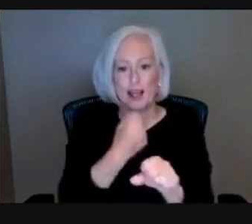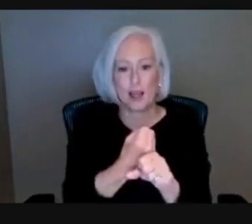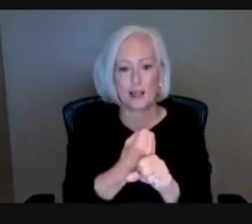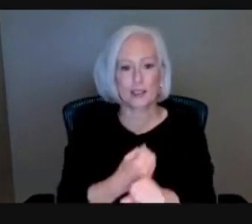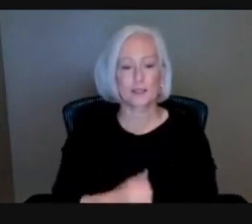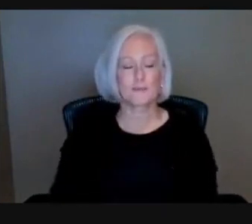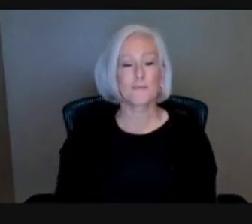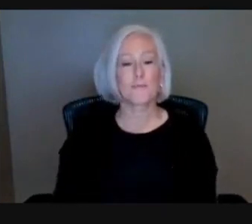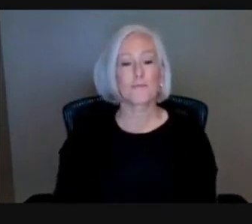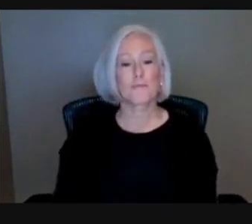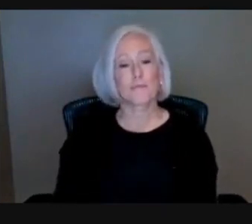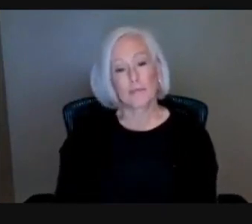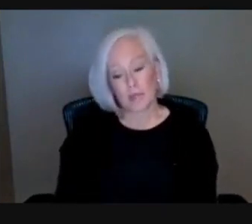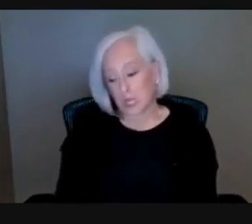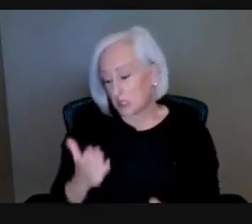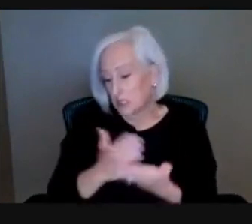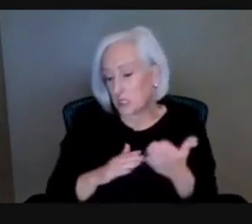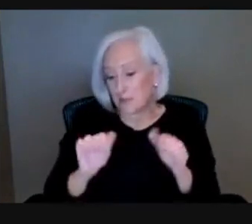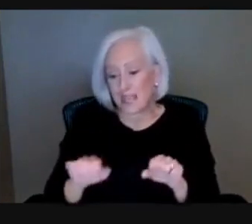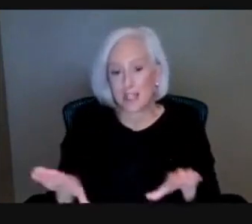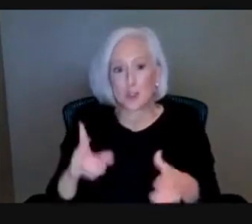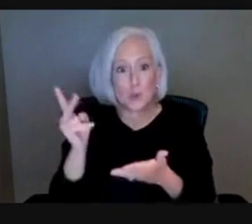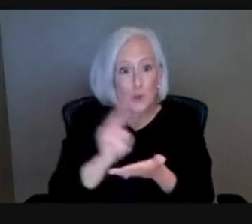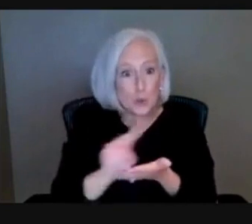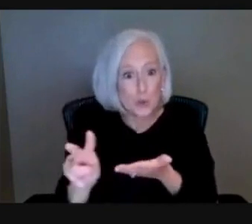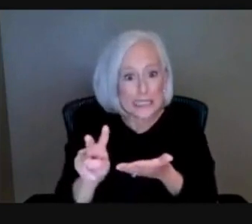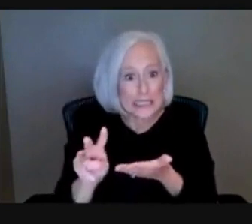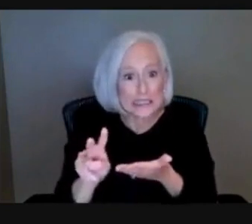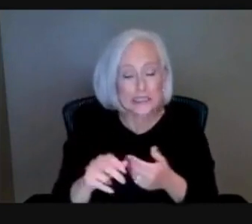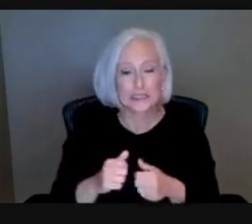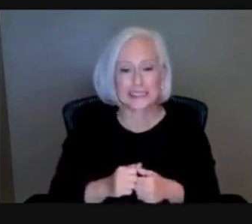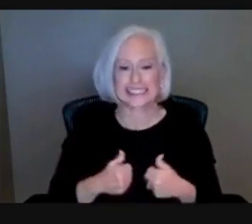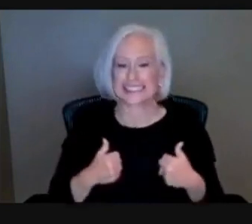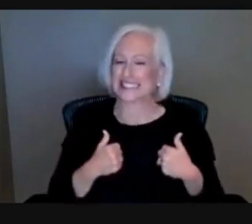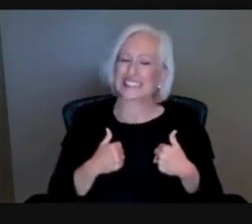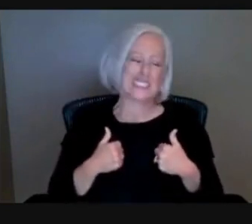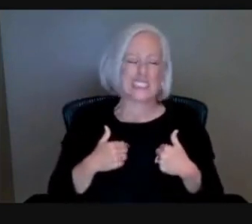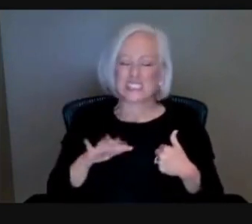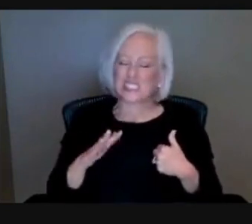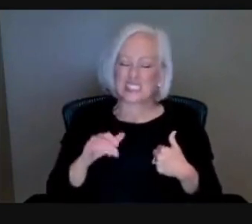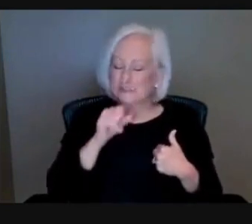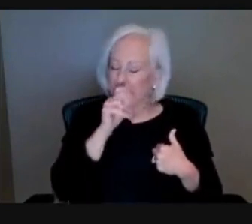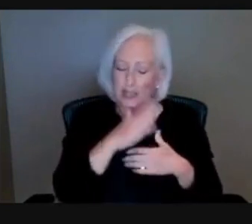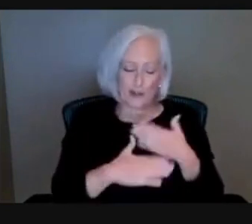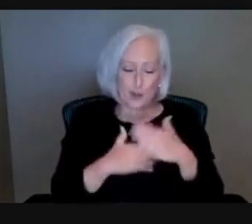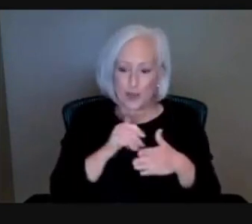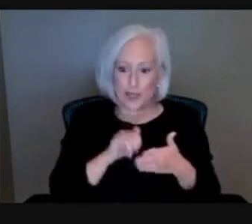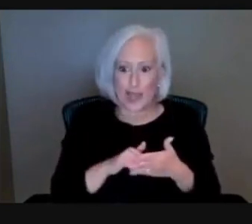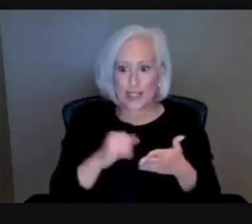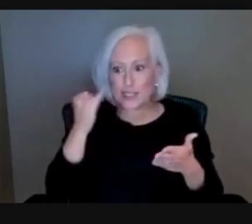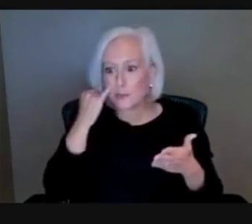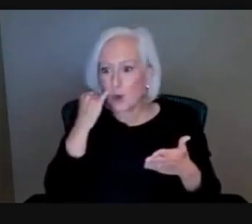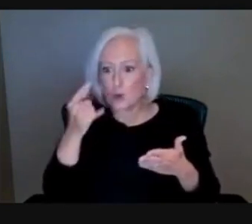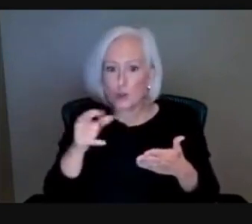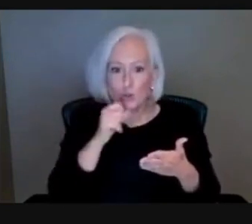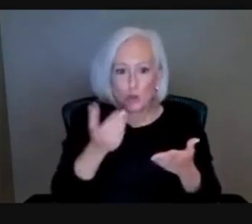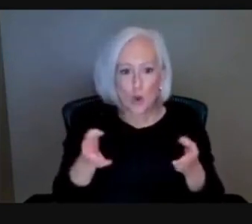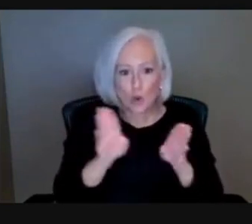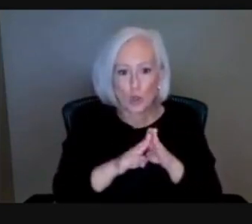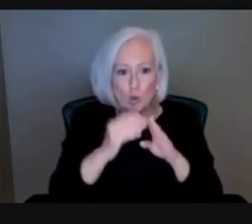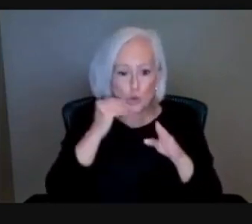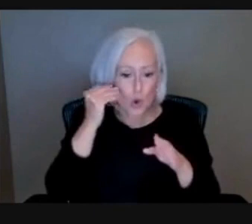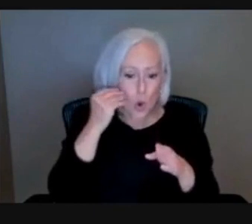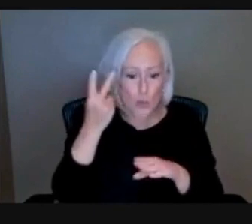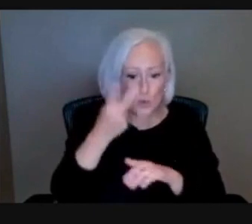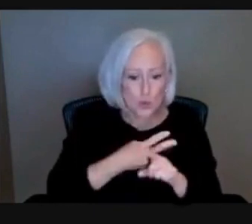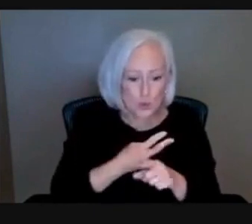lenders, they can lock them for like 2 weeks. I'm not very comfortable with that because what if you don't close your loan in 2 weeks? Or what if